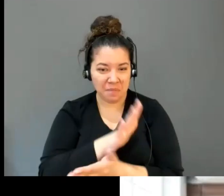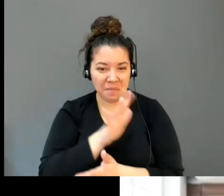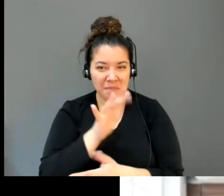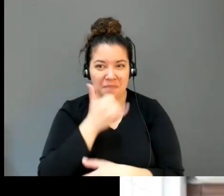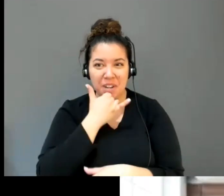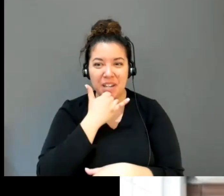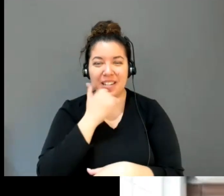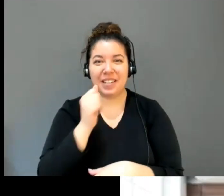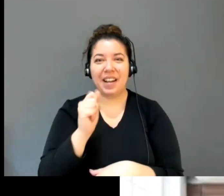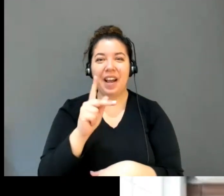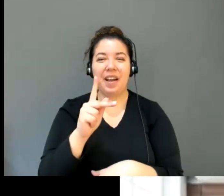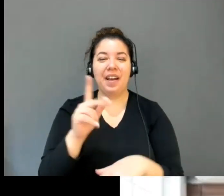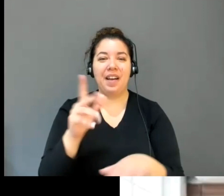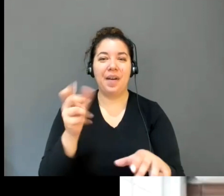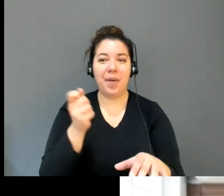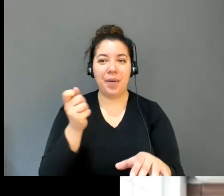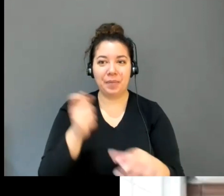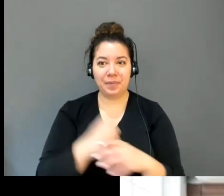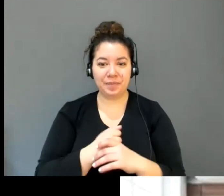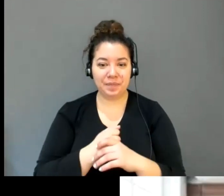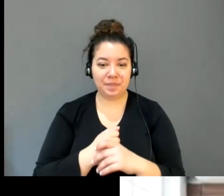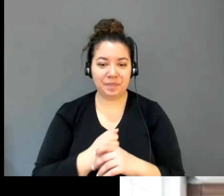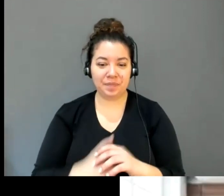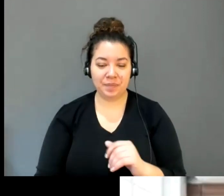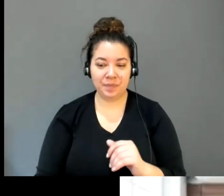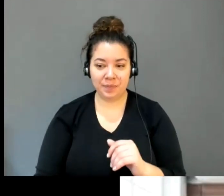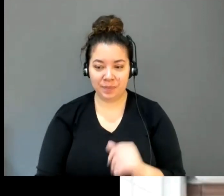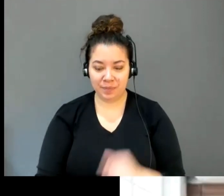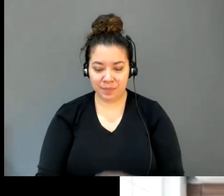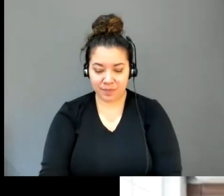let me get back to